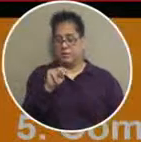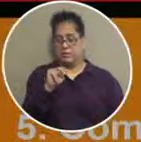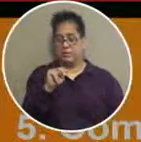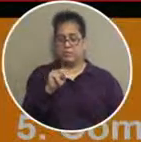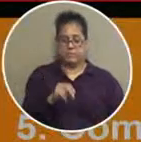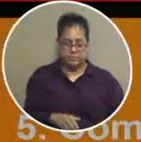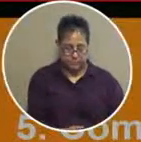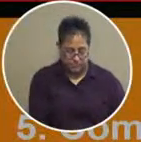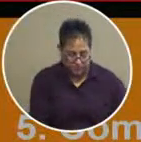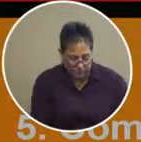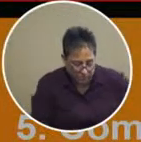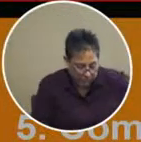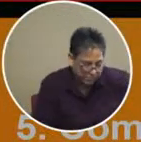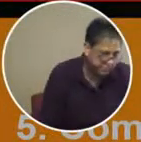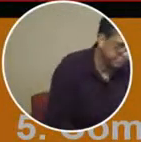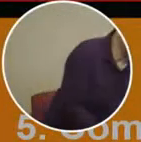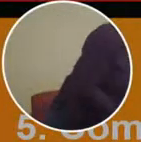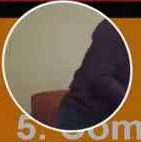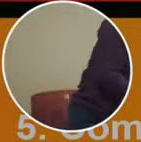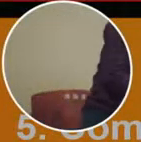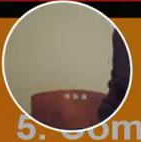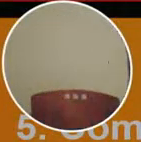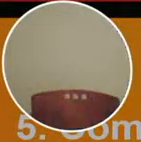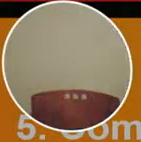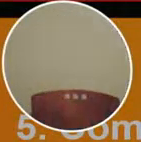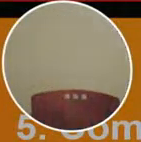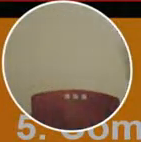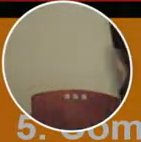will talk about compliance and service delivery. Thank you.